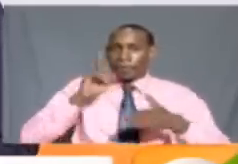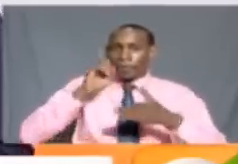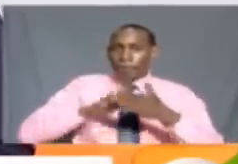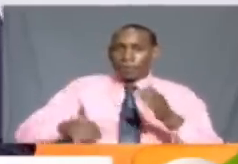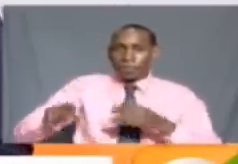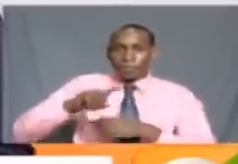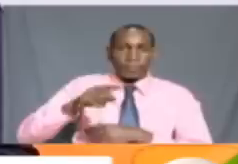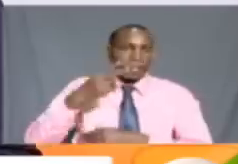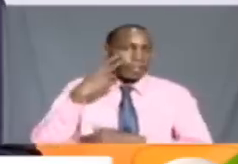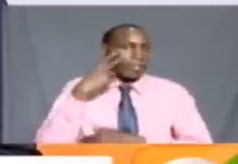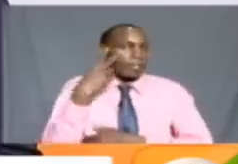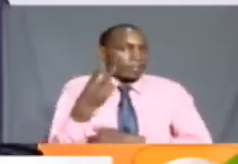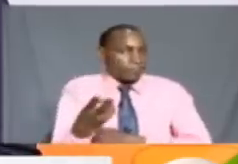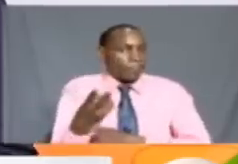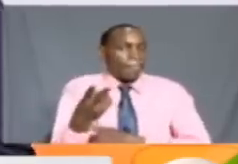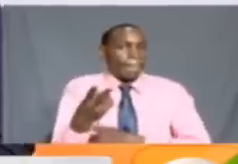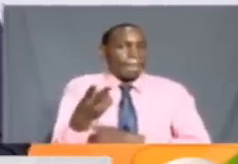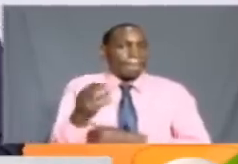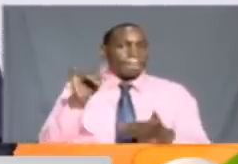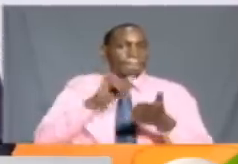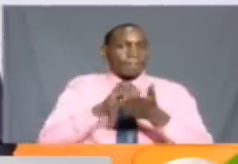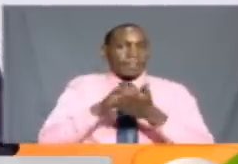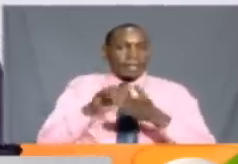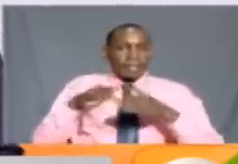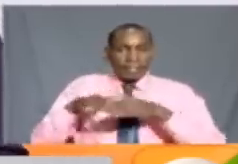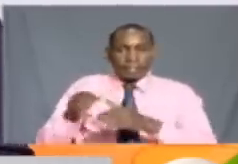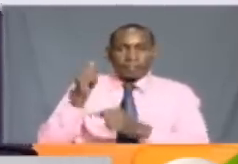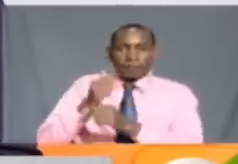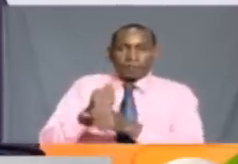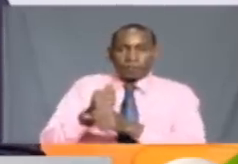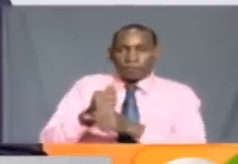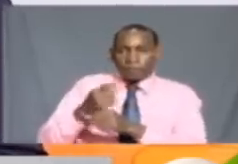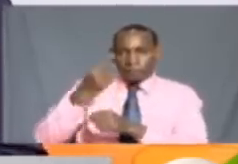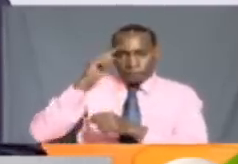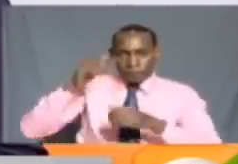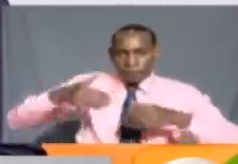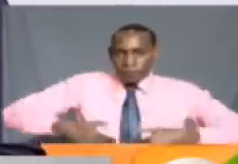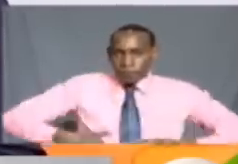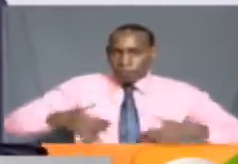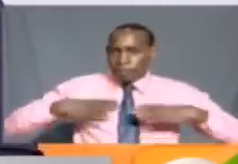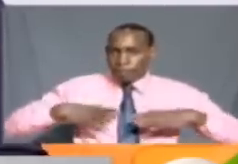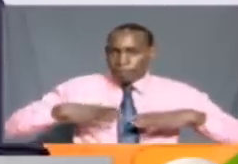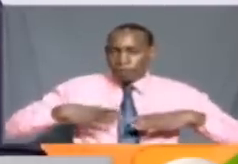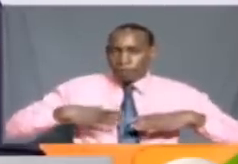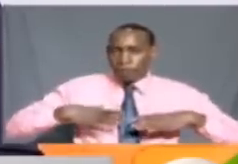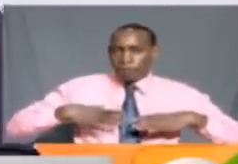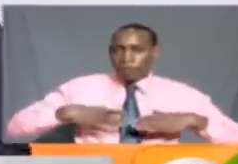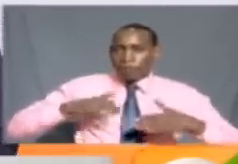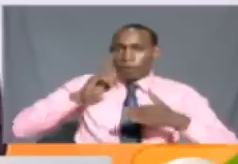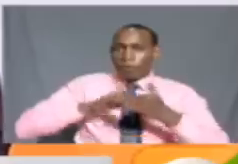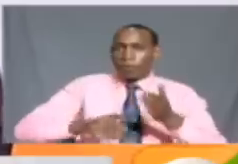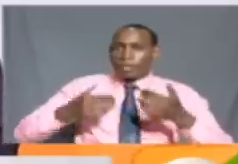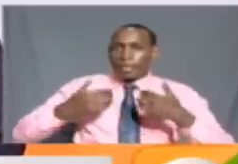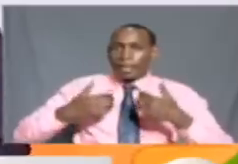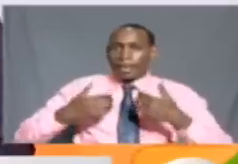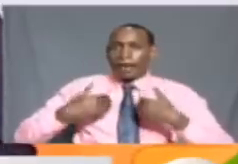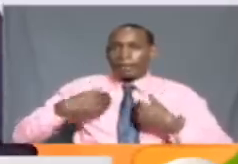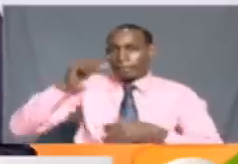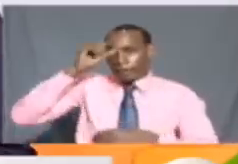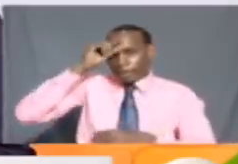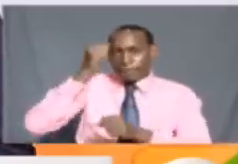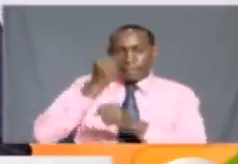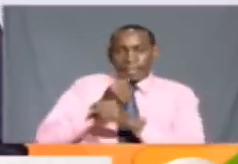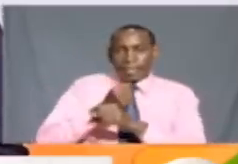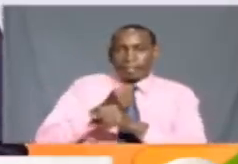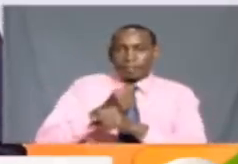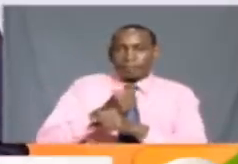we noticed that sex does to young people, for instance? What is it that also has the government done, for